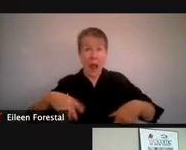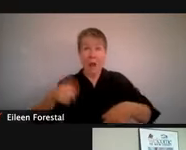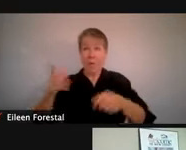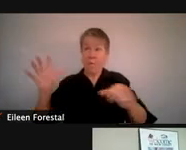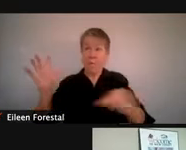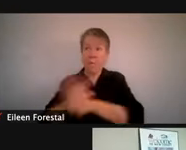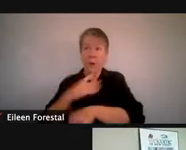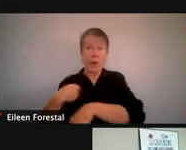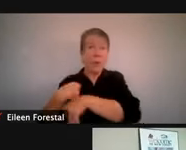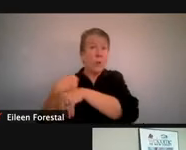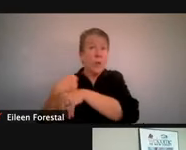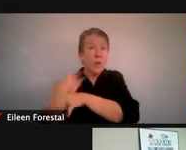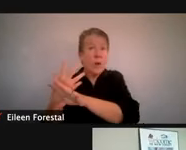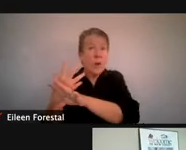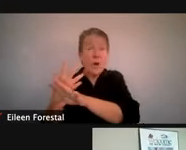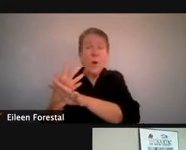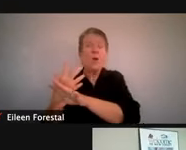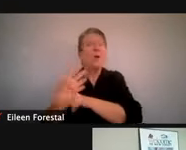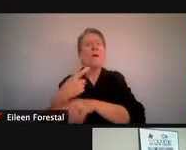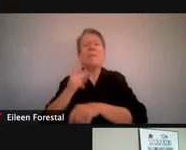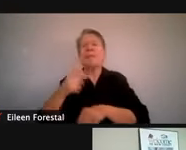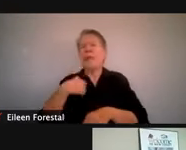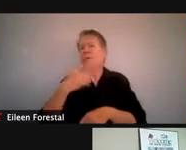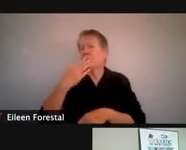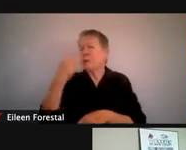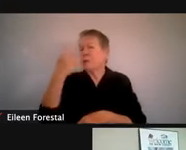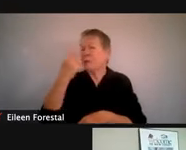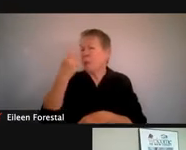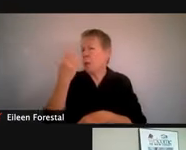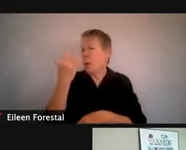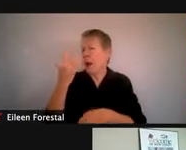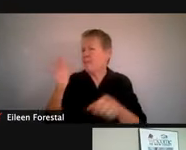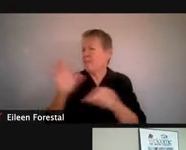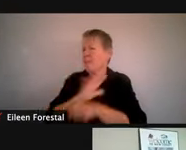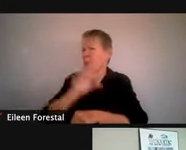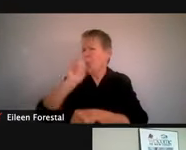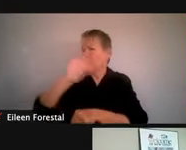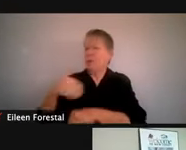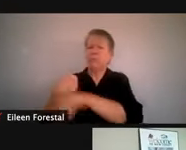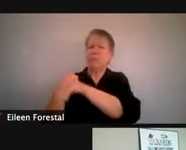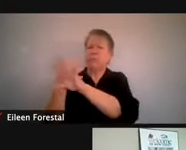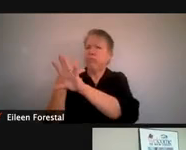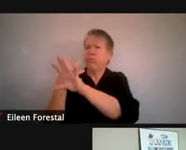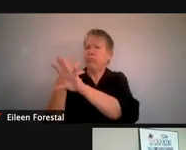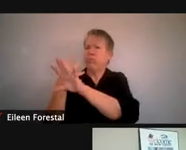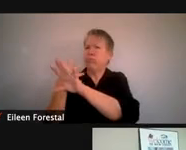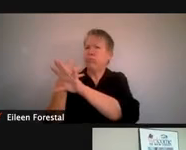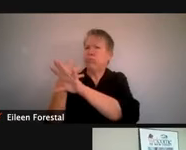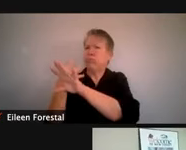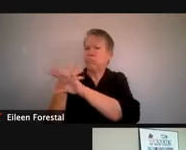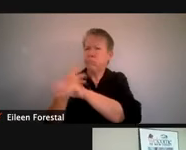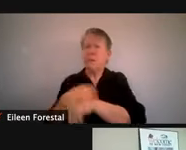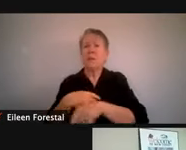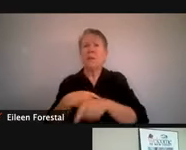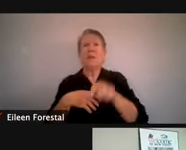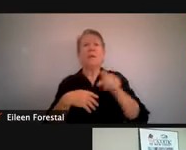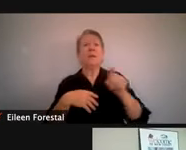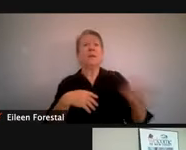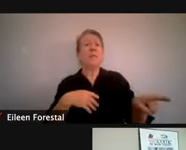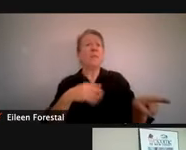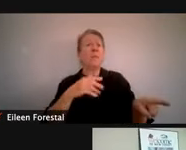it's not a static, hey, we looked at your plan on August 28th and we're not going to be, we'll see you at graduation. This is a